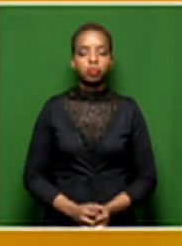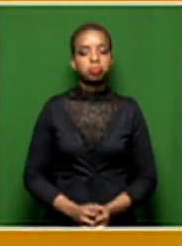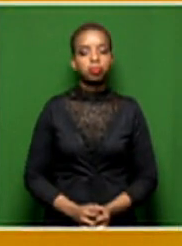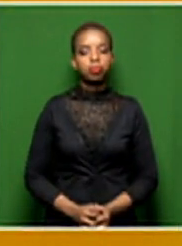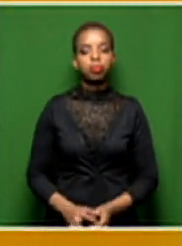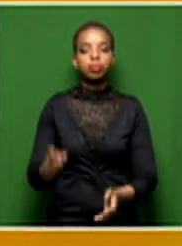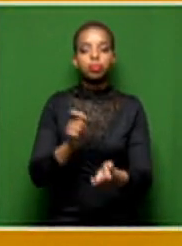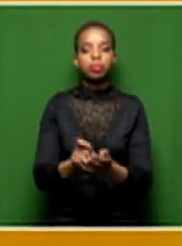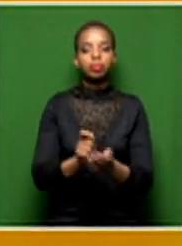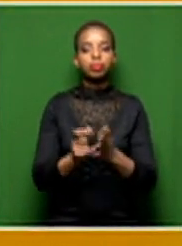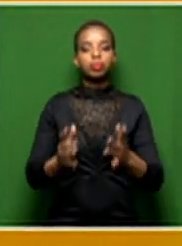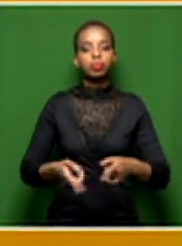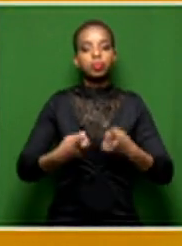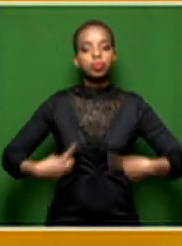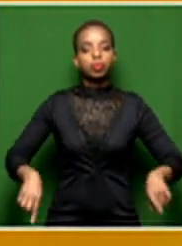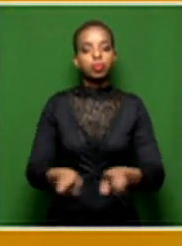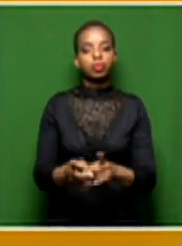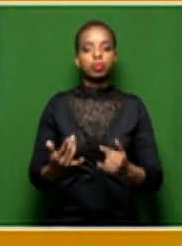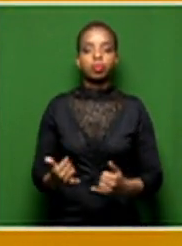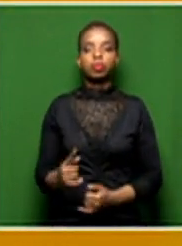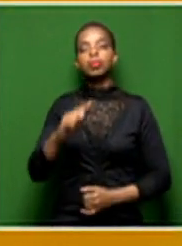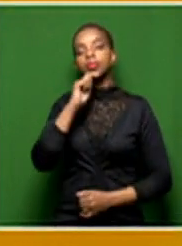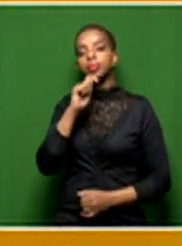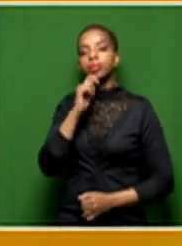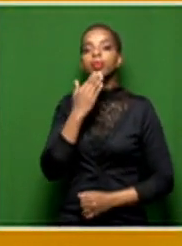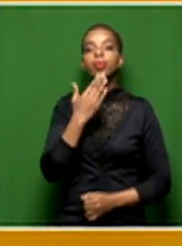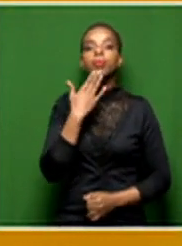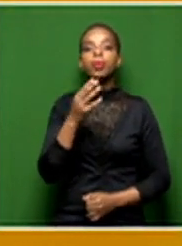Our guest author this morning, Stanley Maake, penned a conversation starter